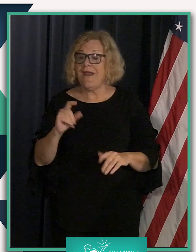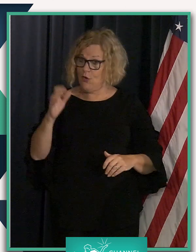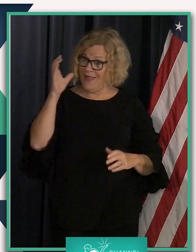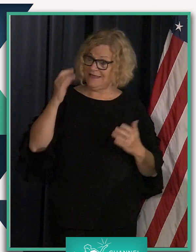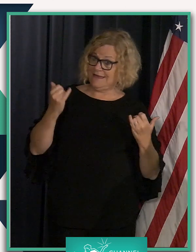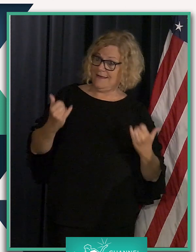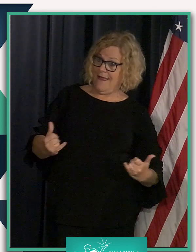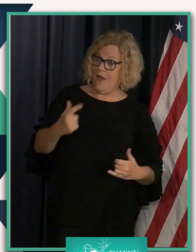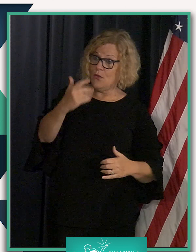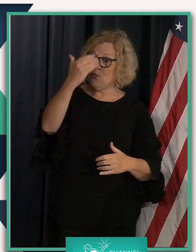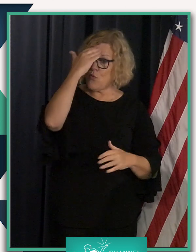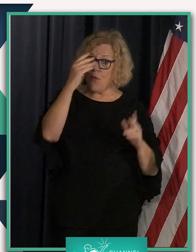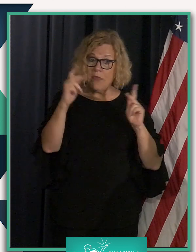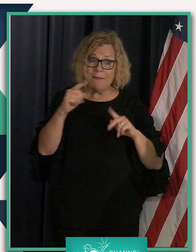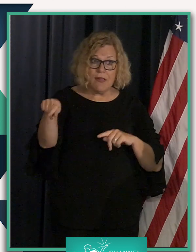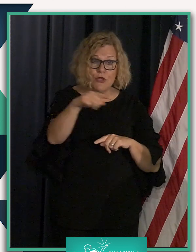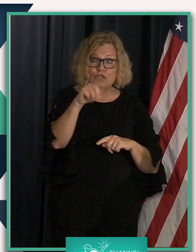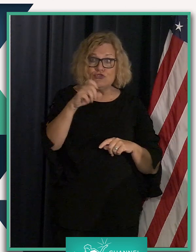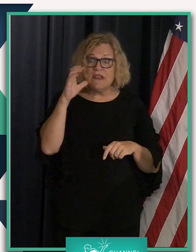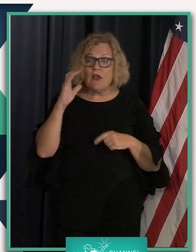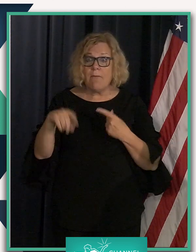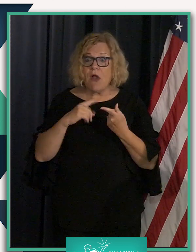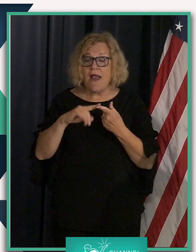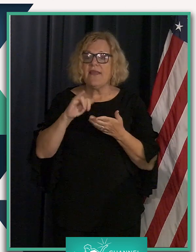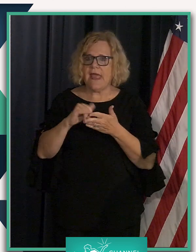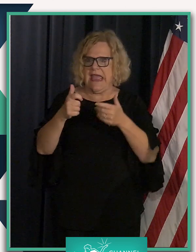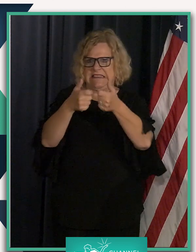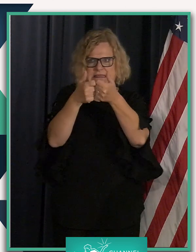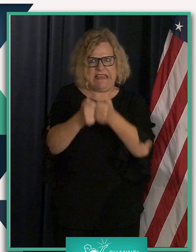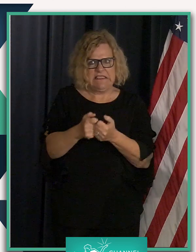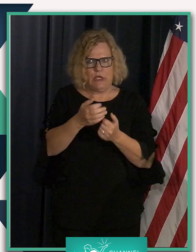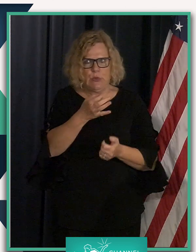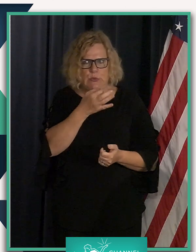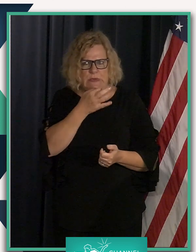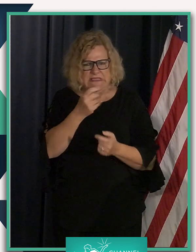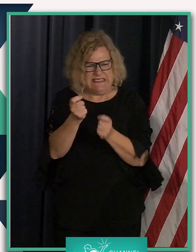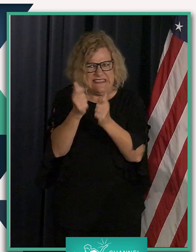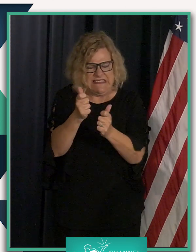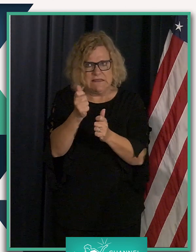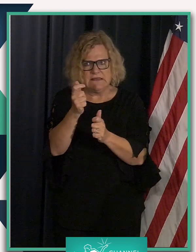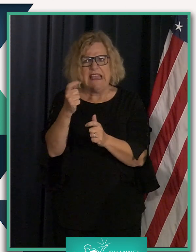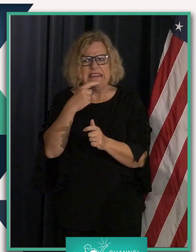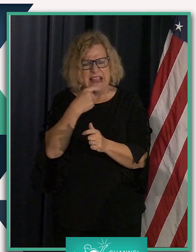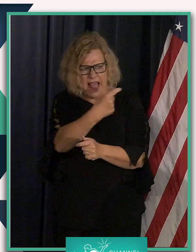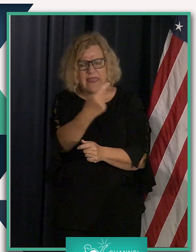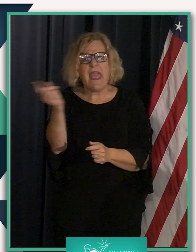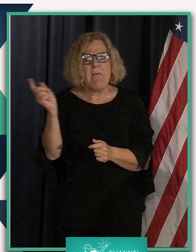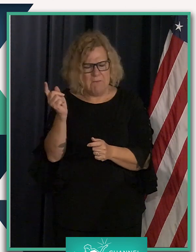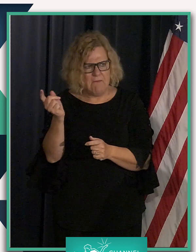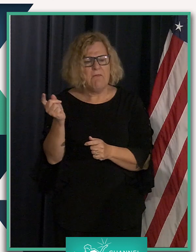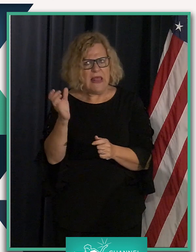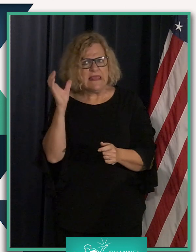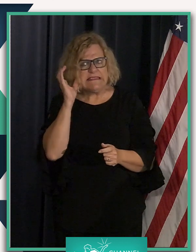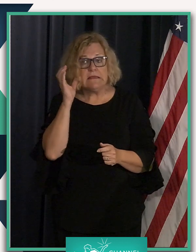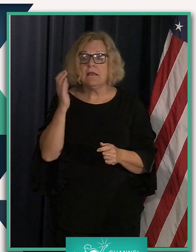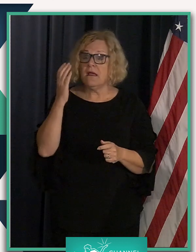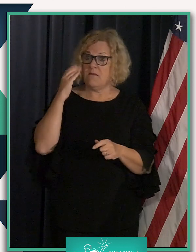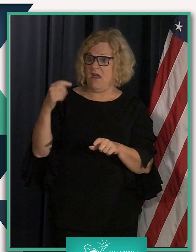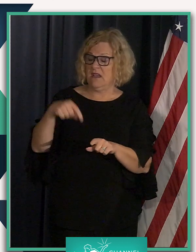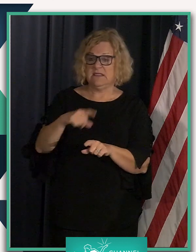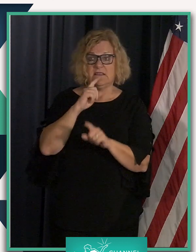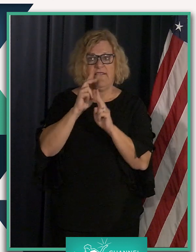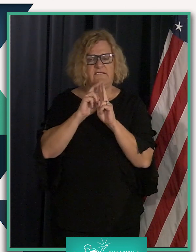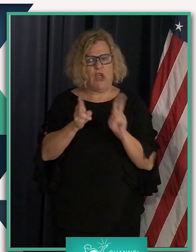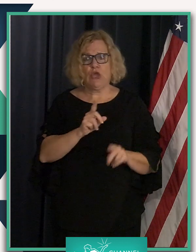me now and you know people who should be hearing about this, text them quickly or call them quickly and tell them to tune into this. Because this is